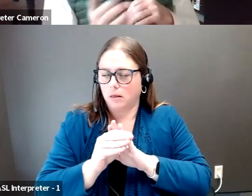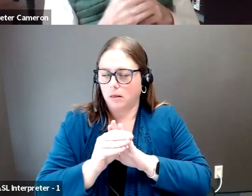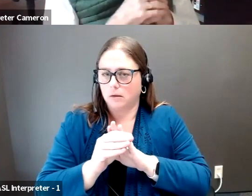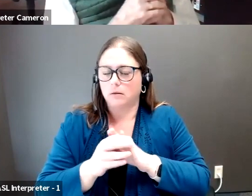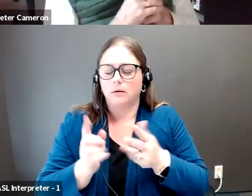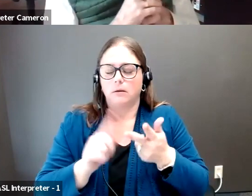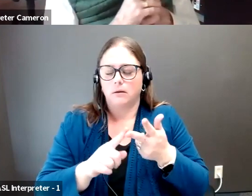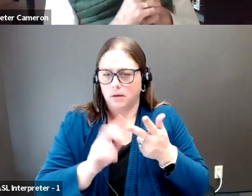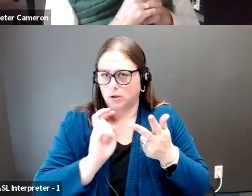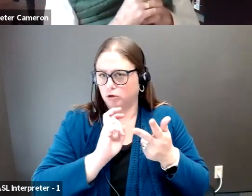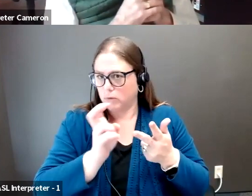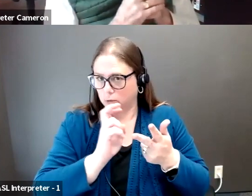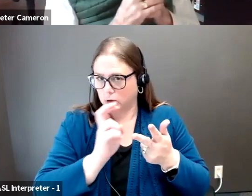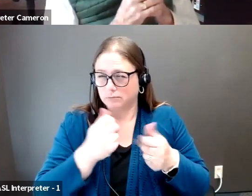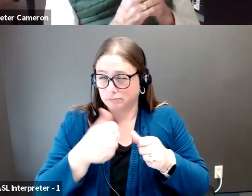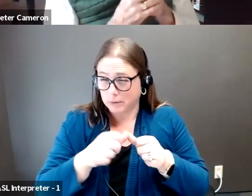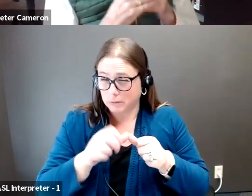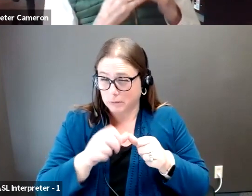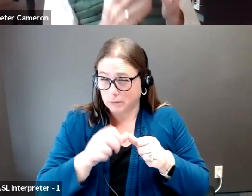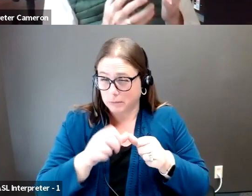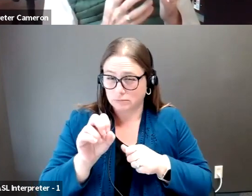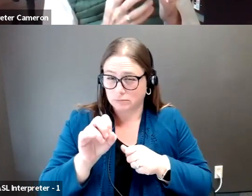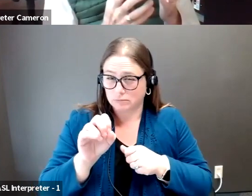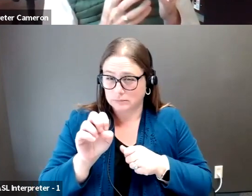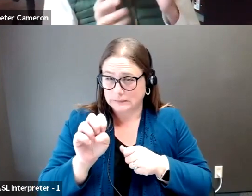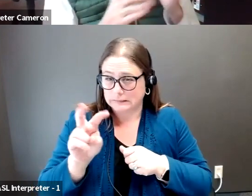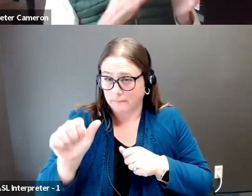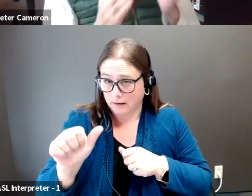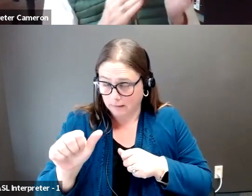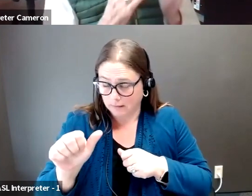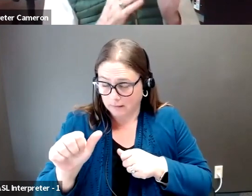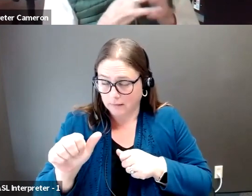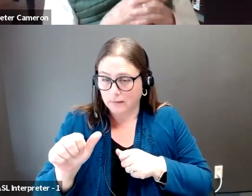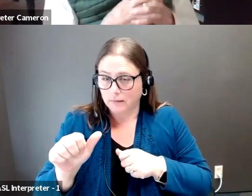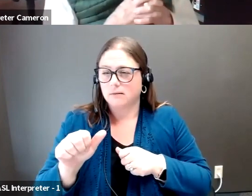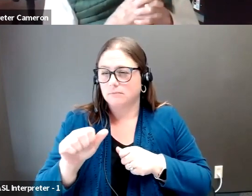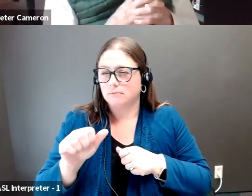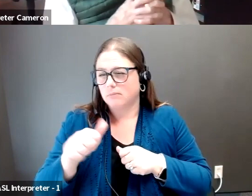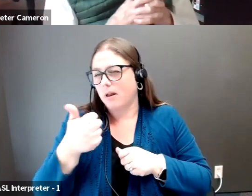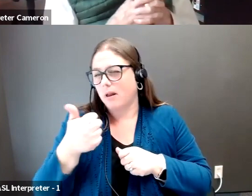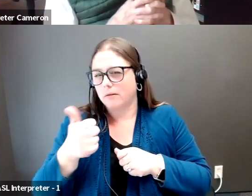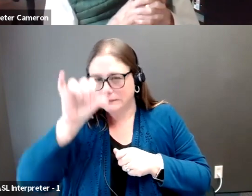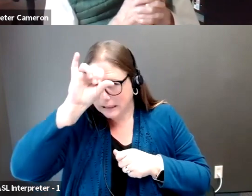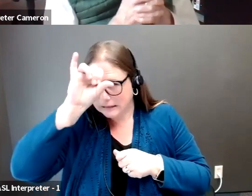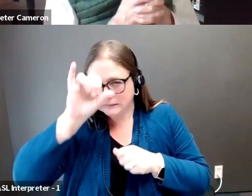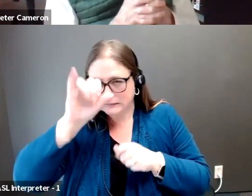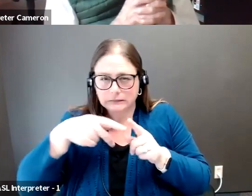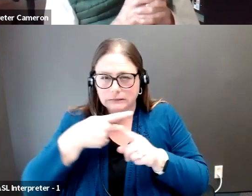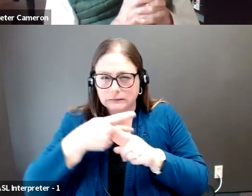Transportation, I mentioned EVA, and of course, taxi type cooperatives.